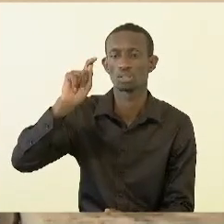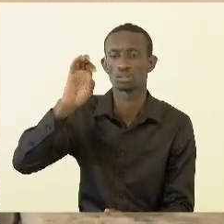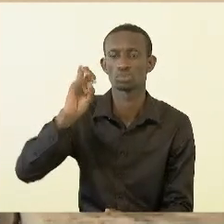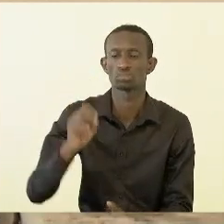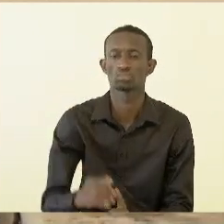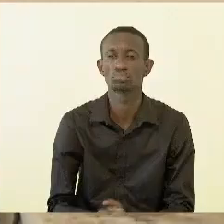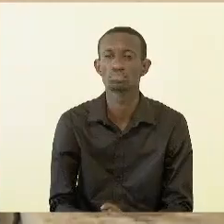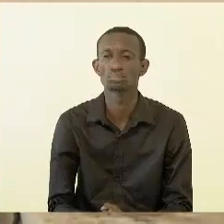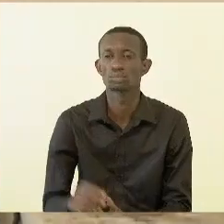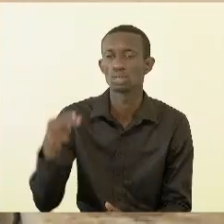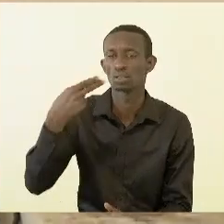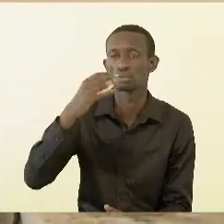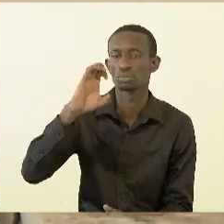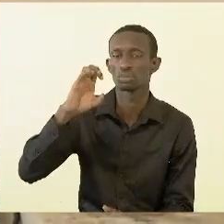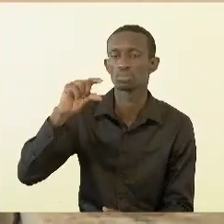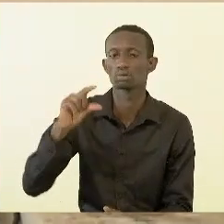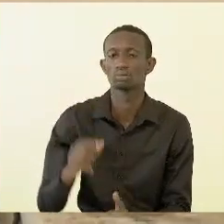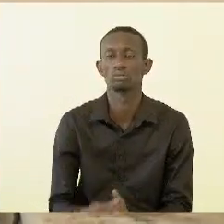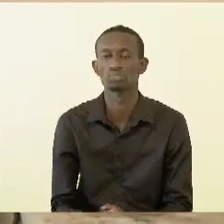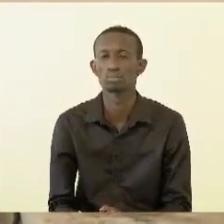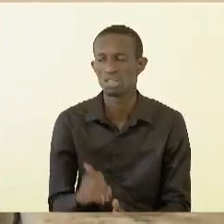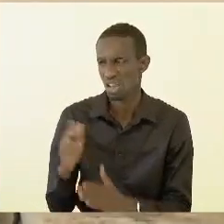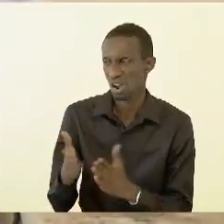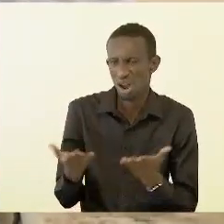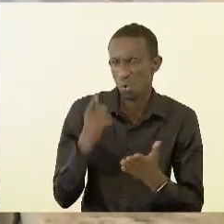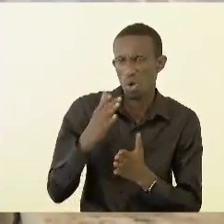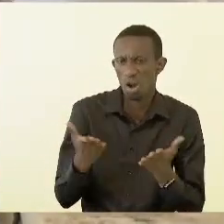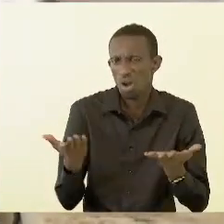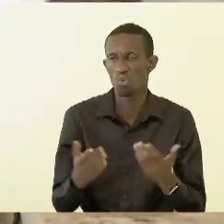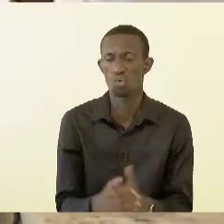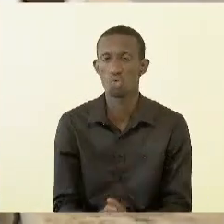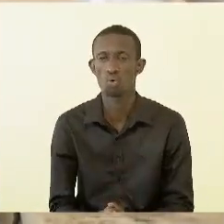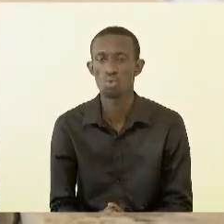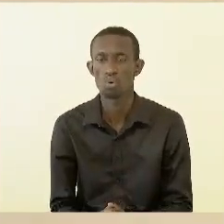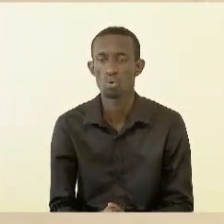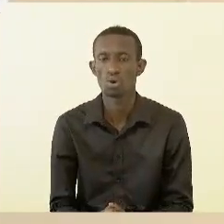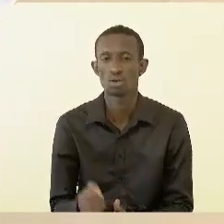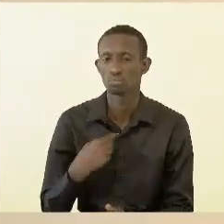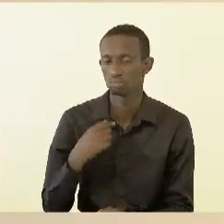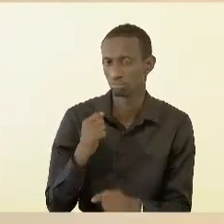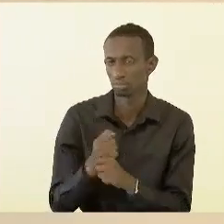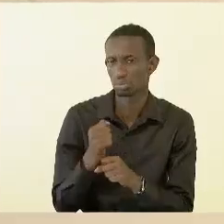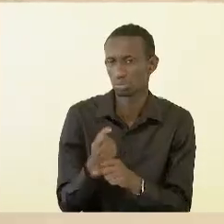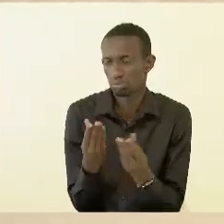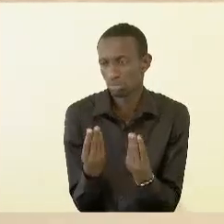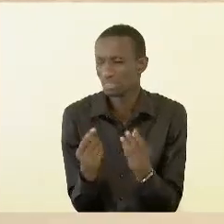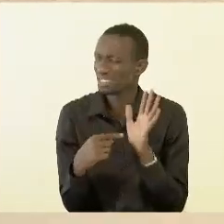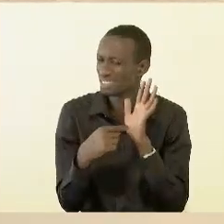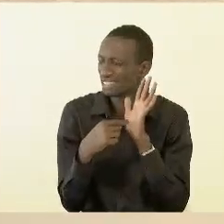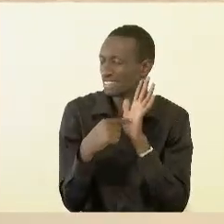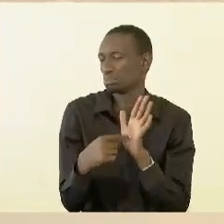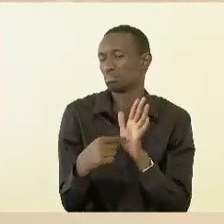hydrochloric acid. So how do we prepare this hydrochloric acid? Over here, I will just do a very simple